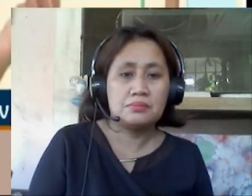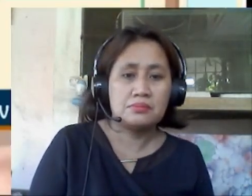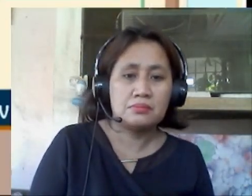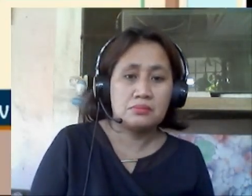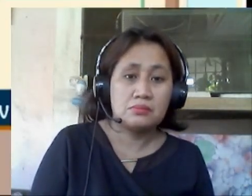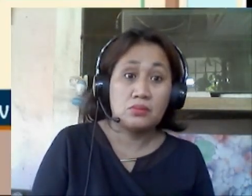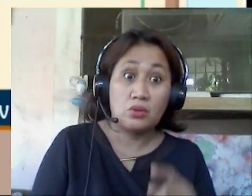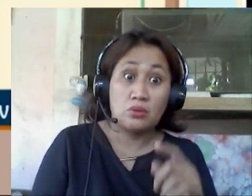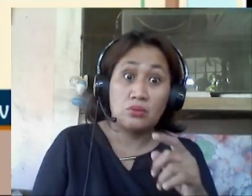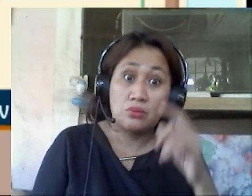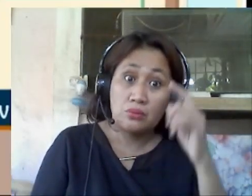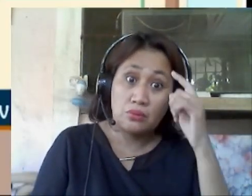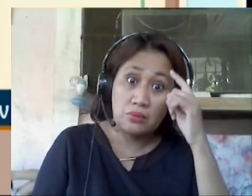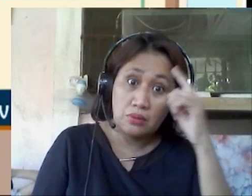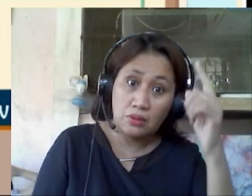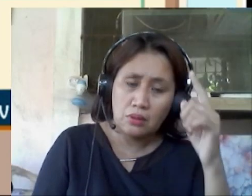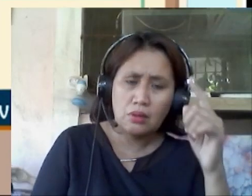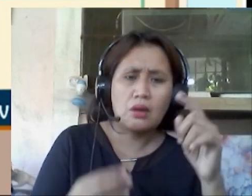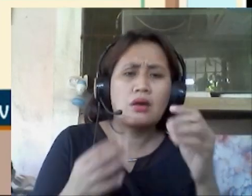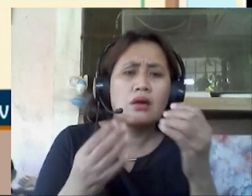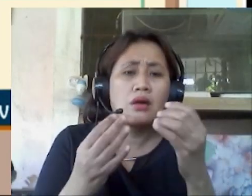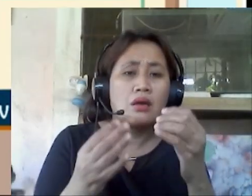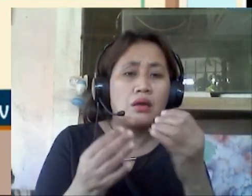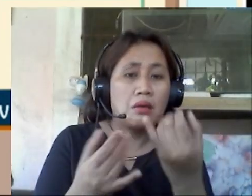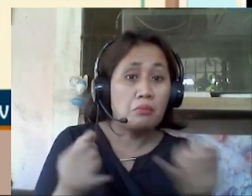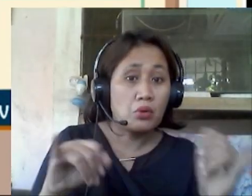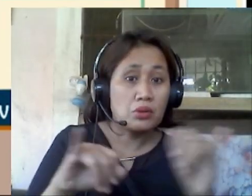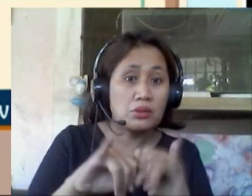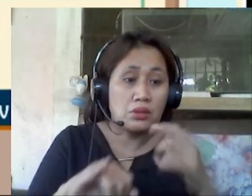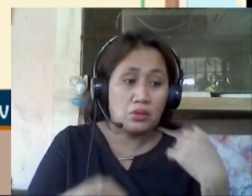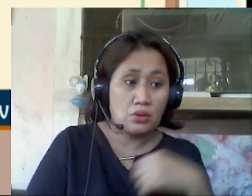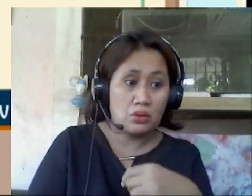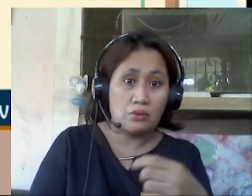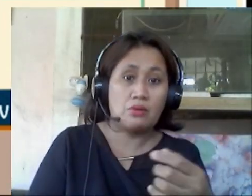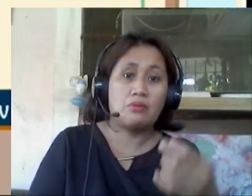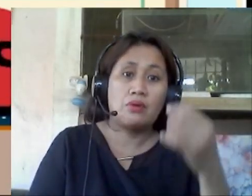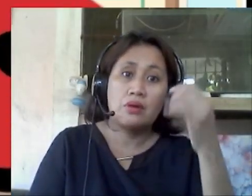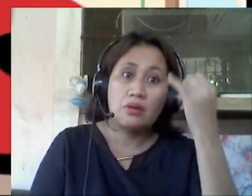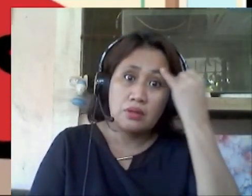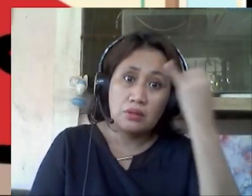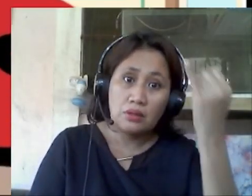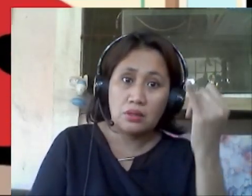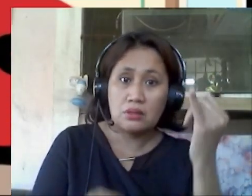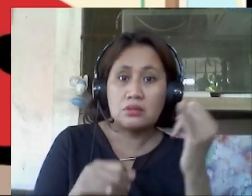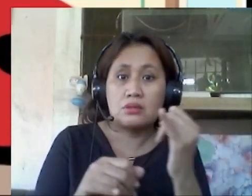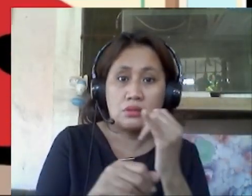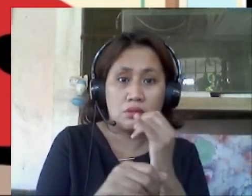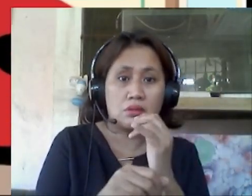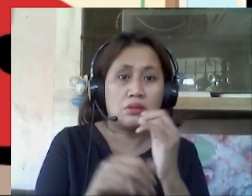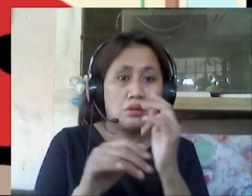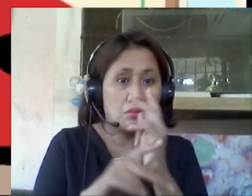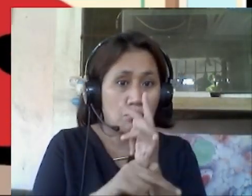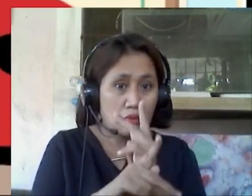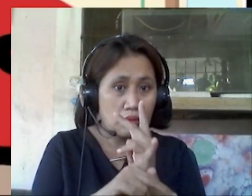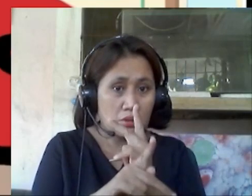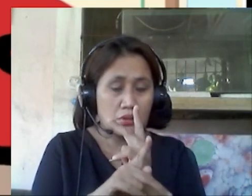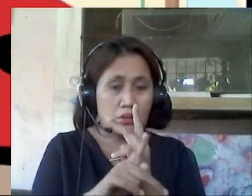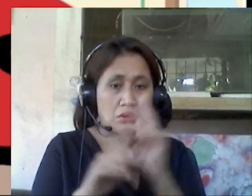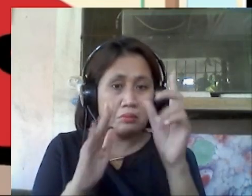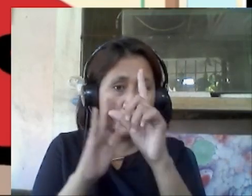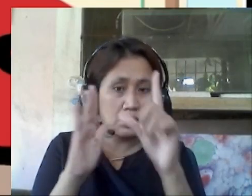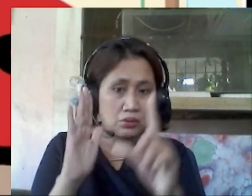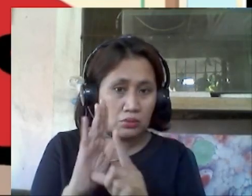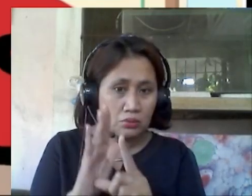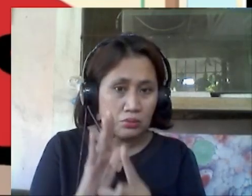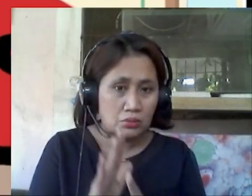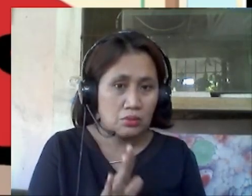Do you think that it is also important for our ideas to be protected by the law? That's right. The